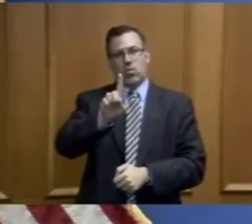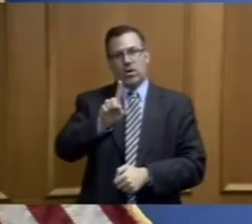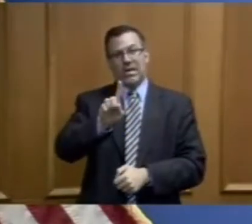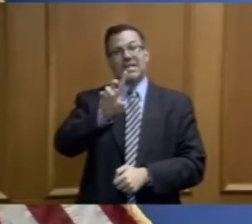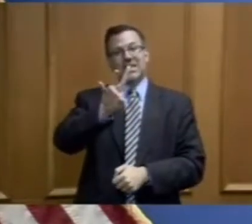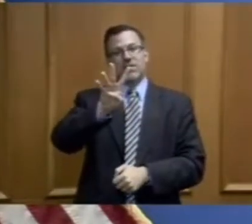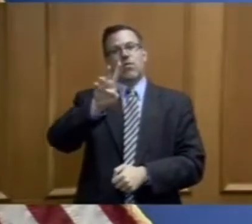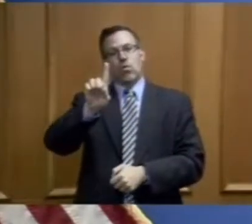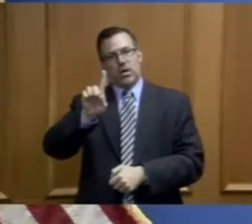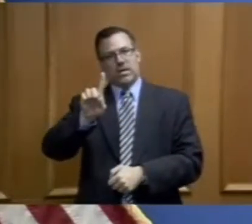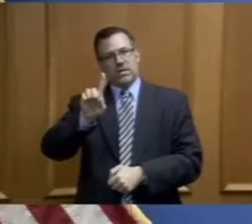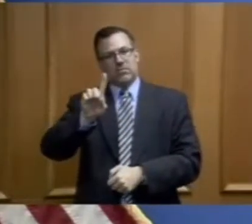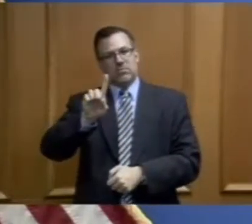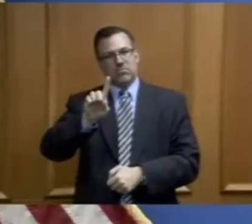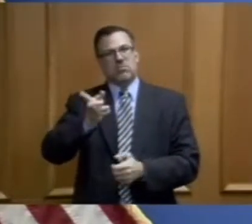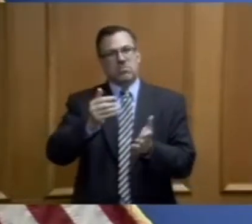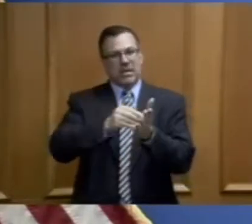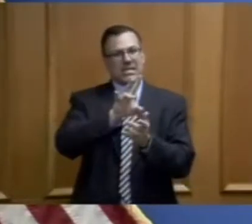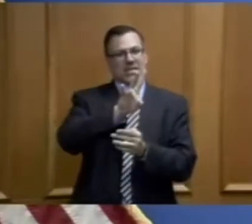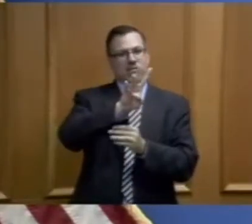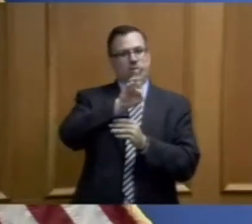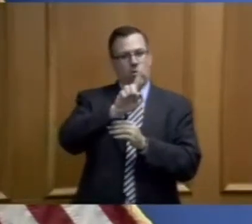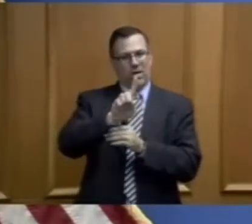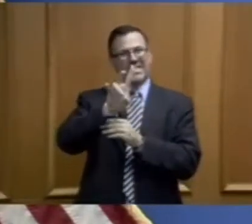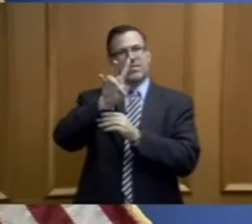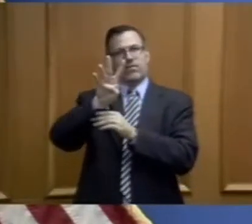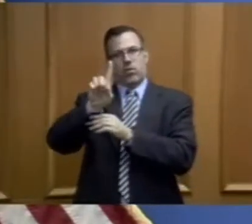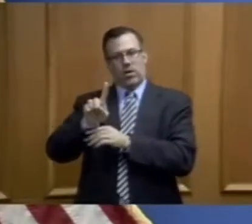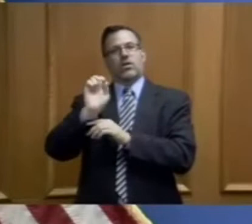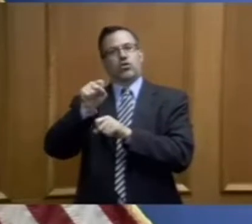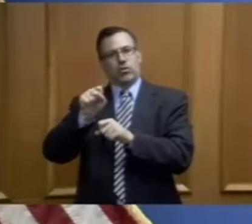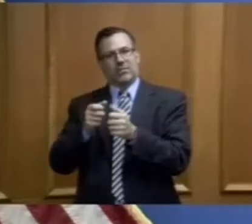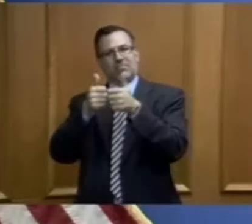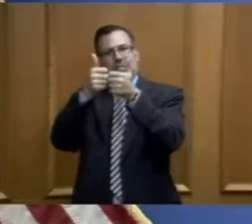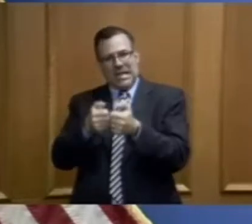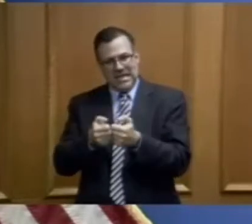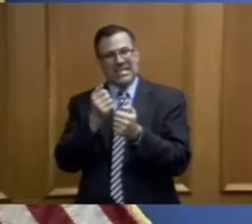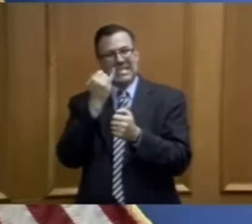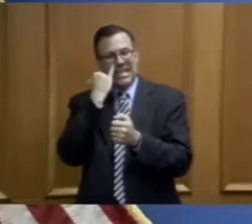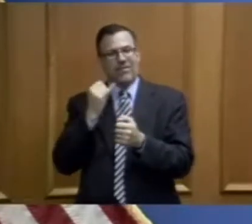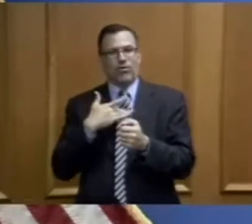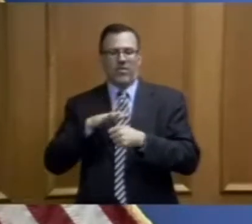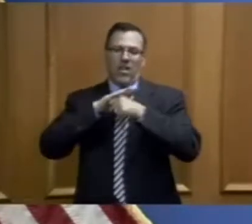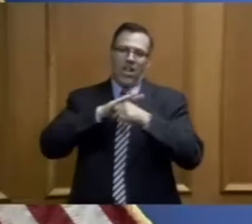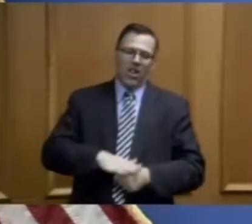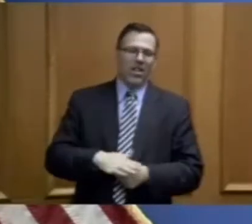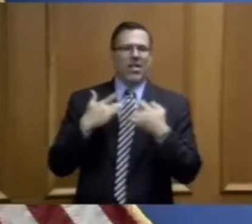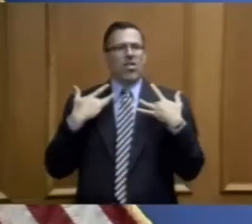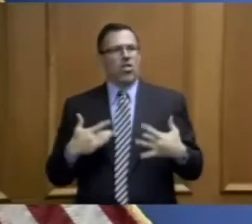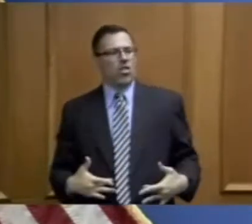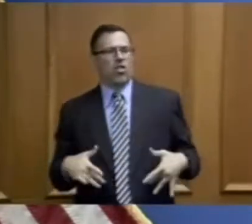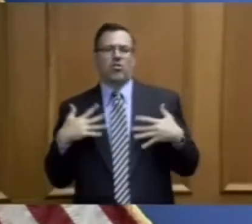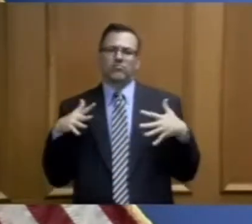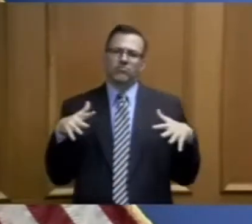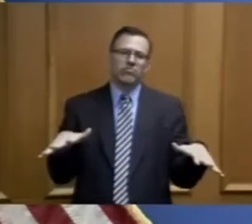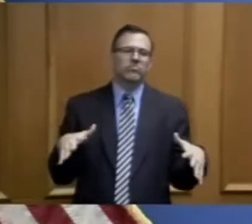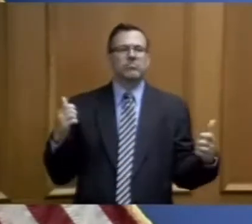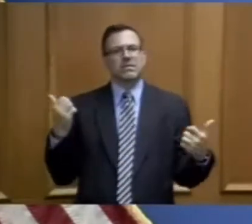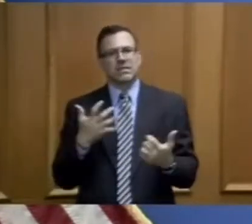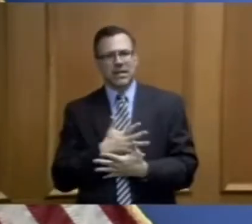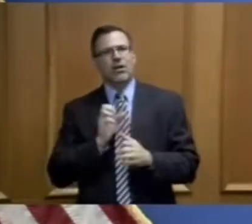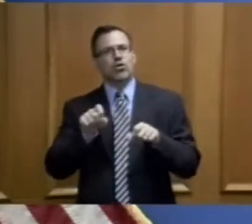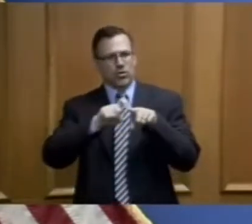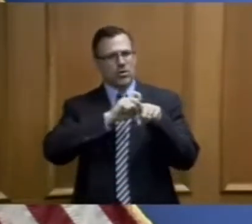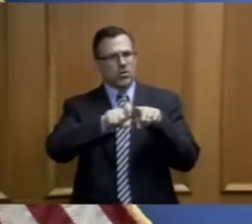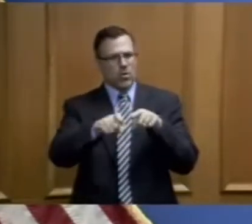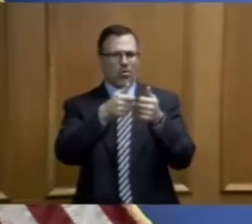741-741 to speak to them if you're in the need of a crisis intervention. We also know that medication alone is not the